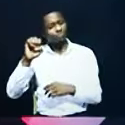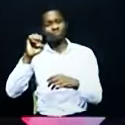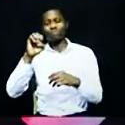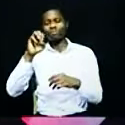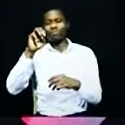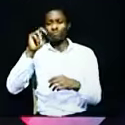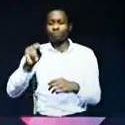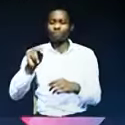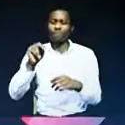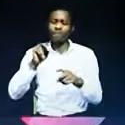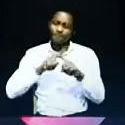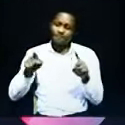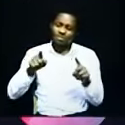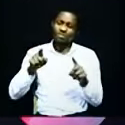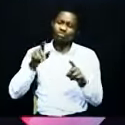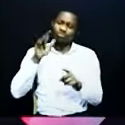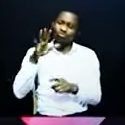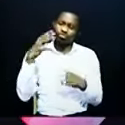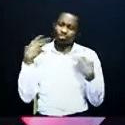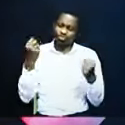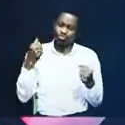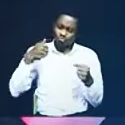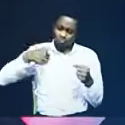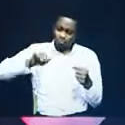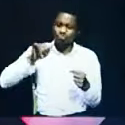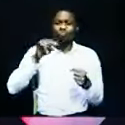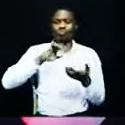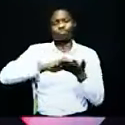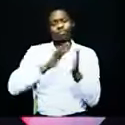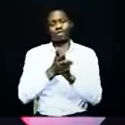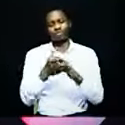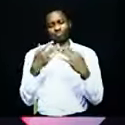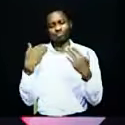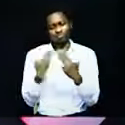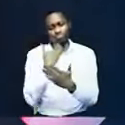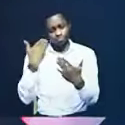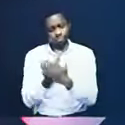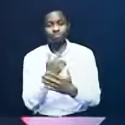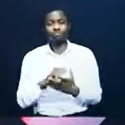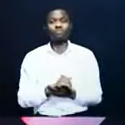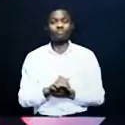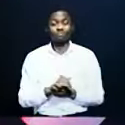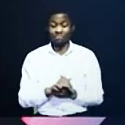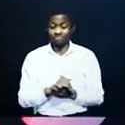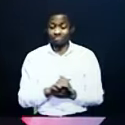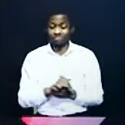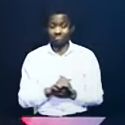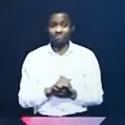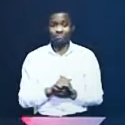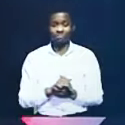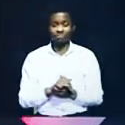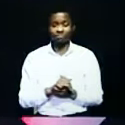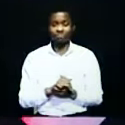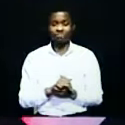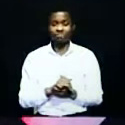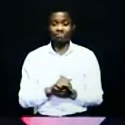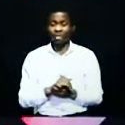old ladies and old men that the Holy Spirit moved. Their